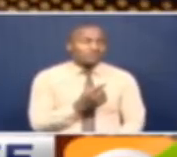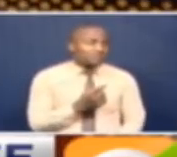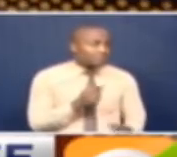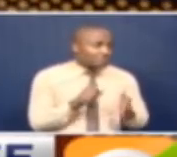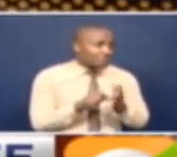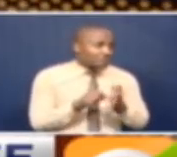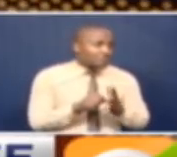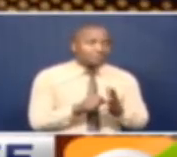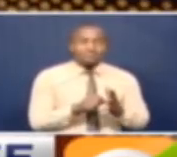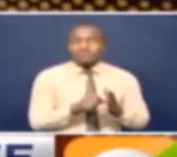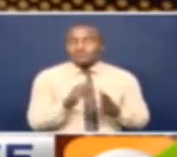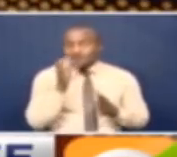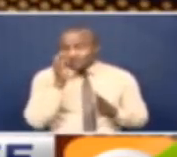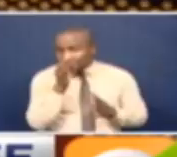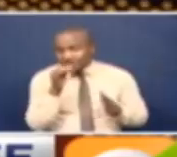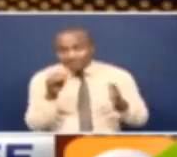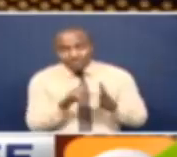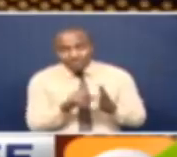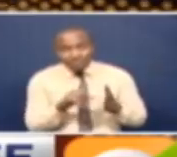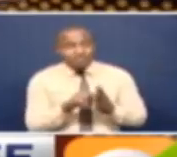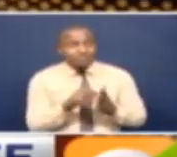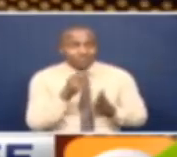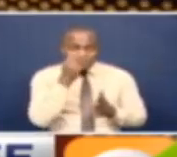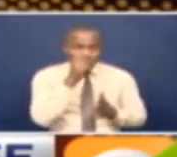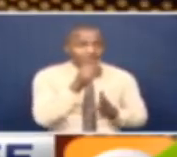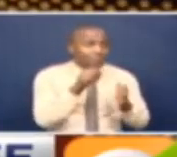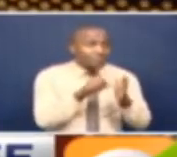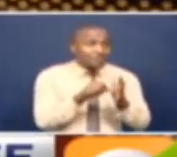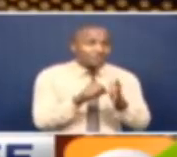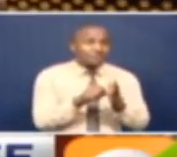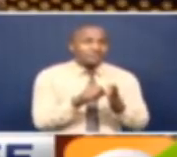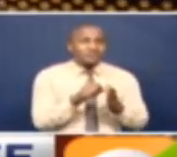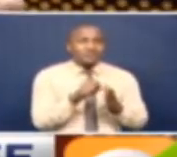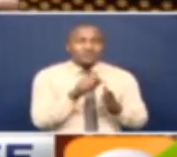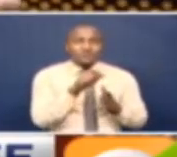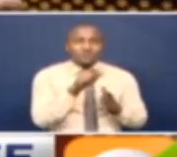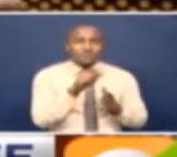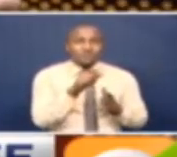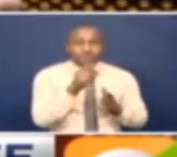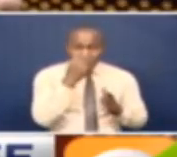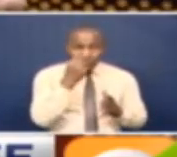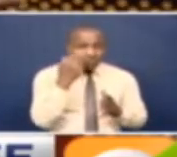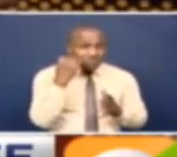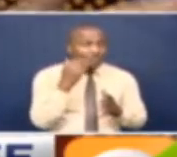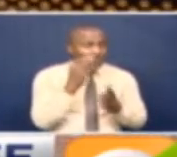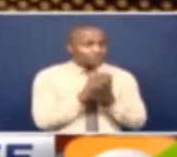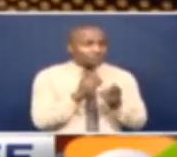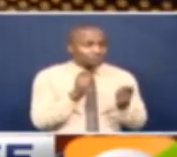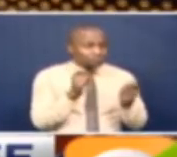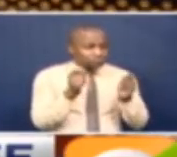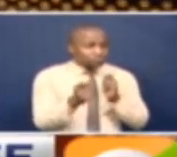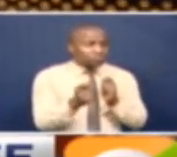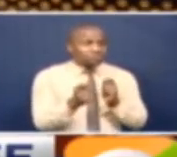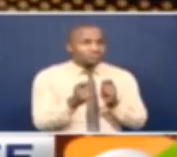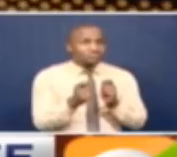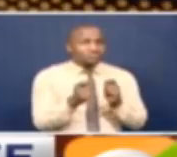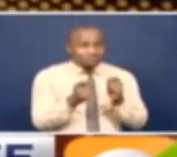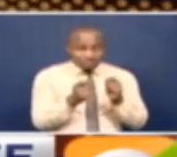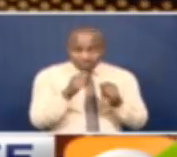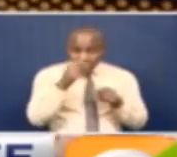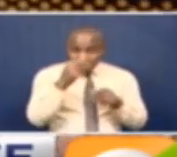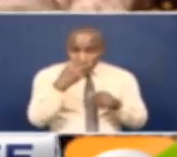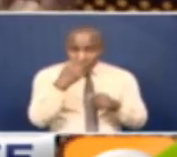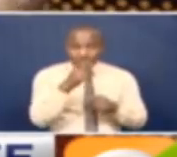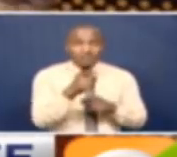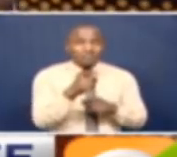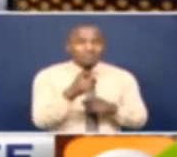You hit a wall. You associate with the same Ruto. Ruto was once a reformer in the definition of ODM. When